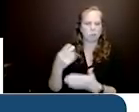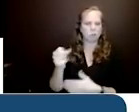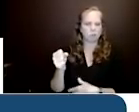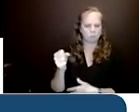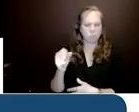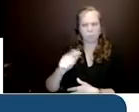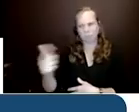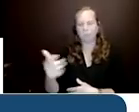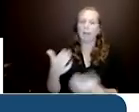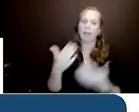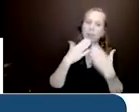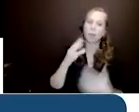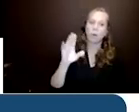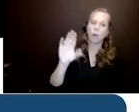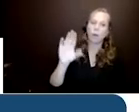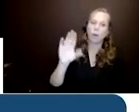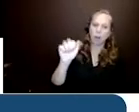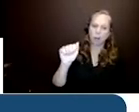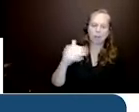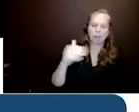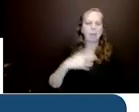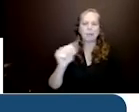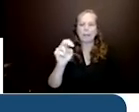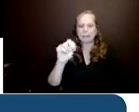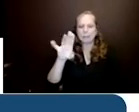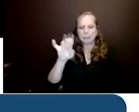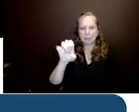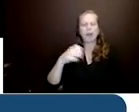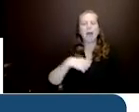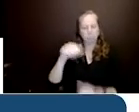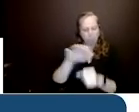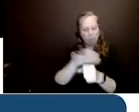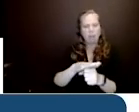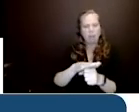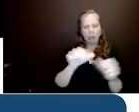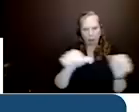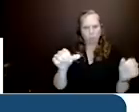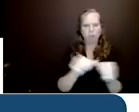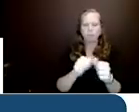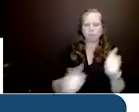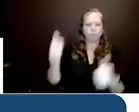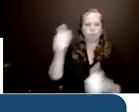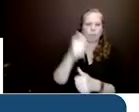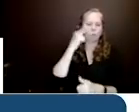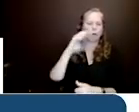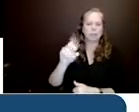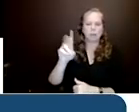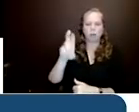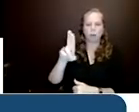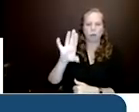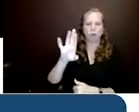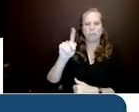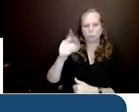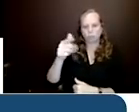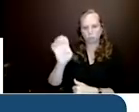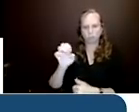Thank you, Carla. I'm Nancy Guerrero. I'm the area superintendent for the Cedar Ridge Learning Community, and I'm excited to be here this evening with